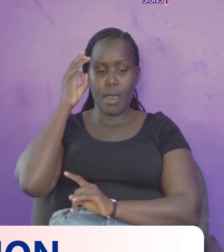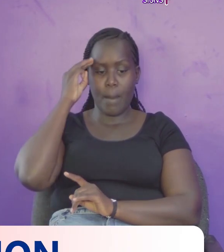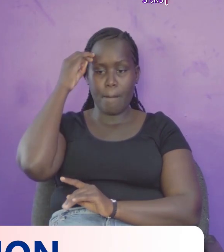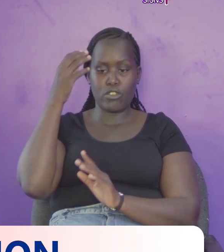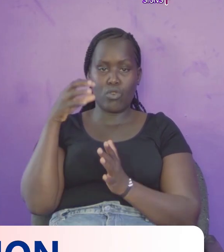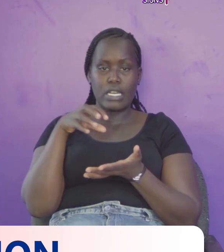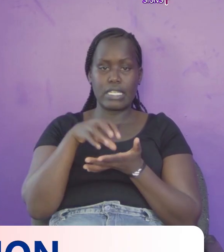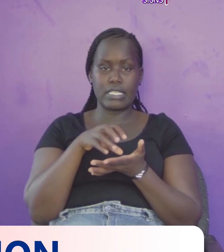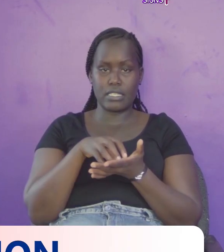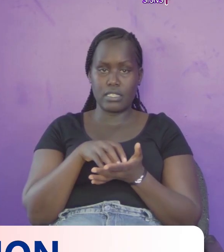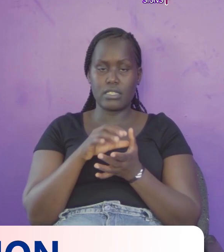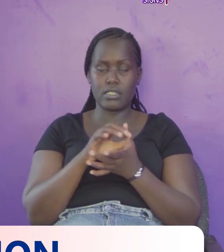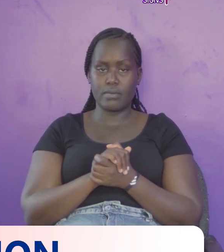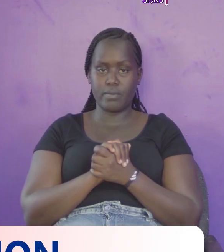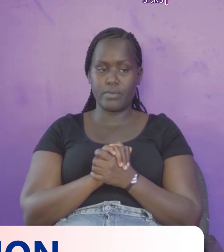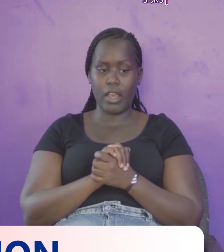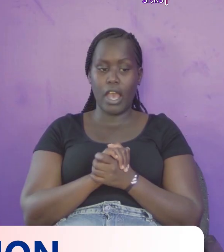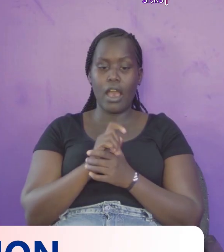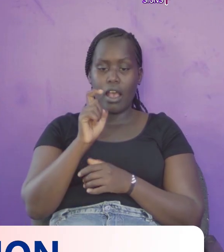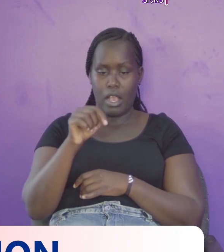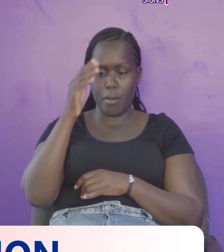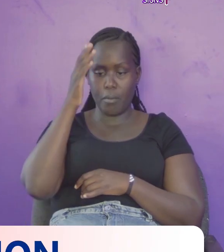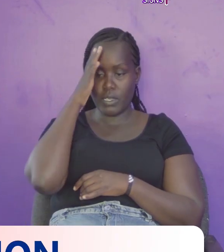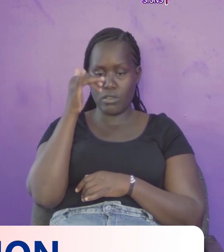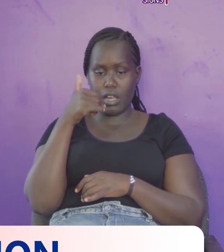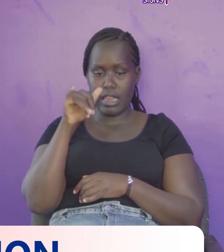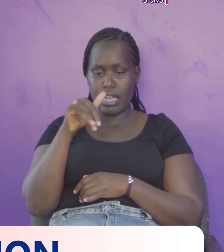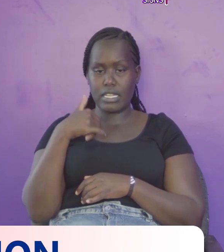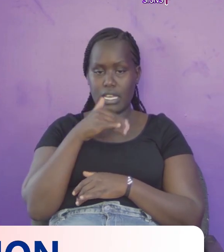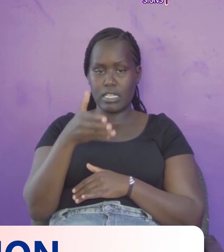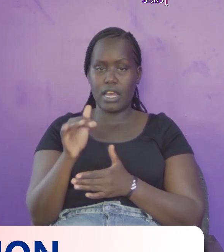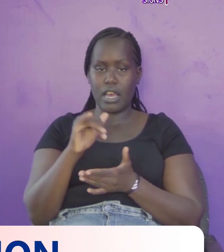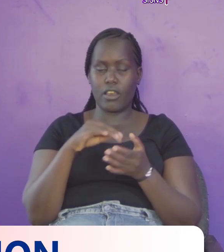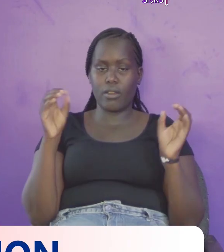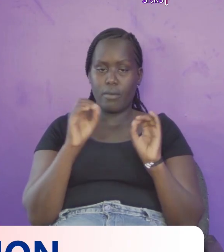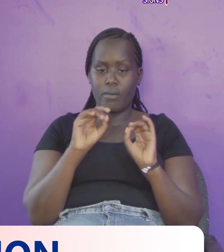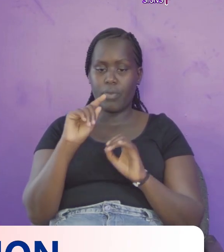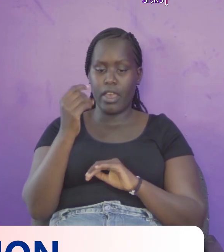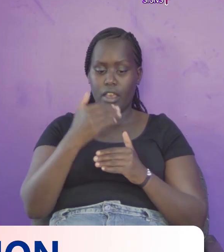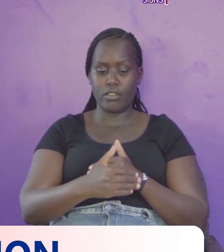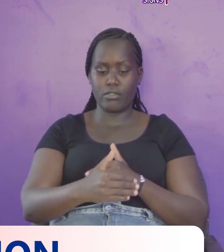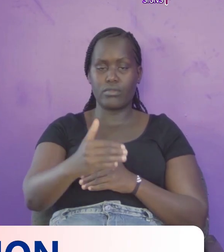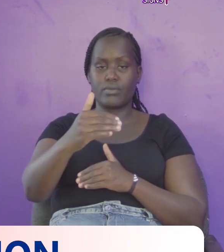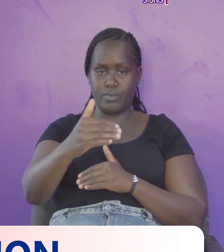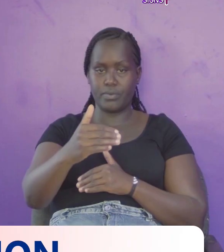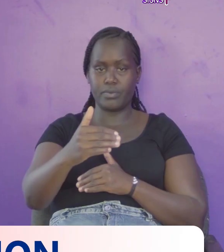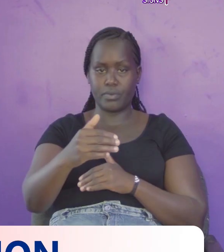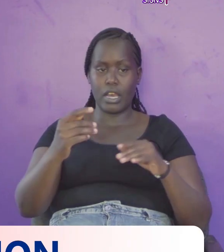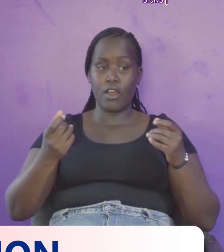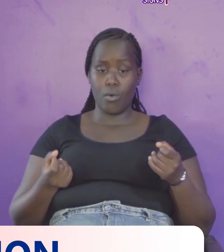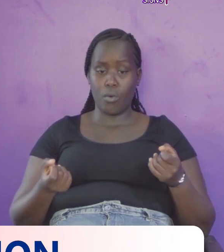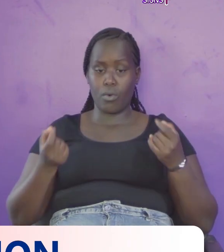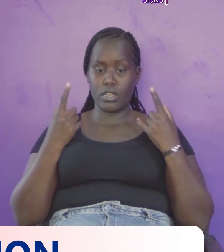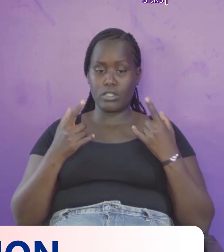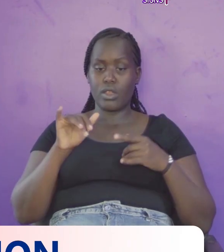status. They should update. They should know that hatuko hapo tena. Kenya tulisonga mbele na tukaelewa ya kwamba we